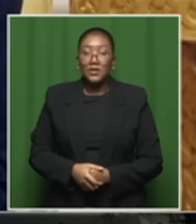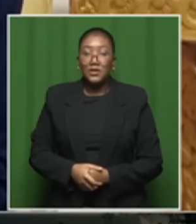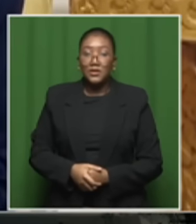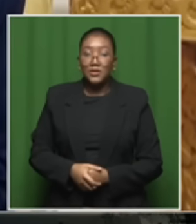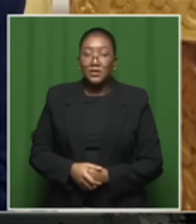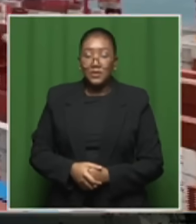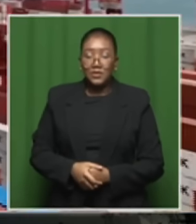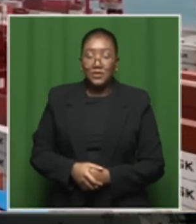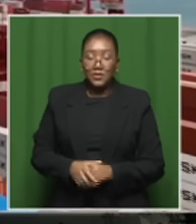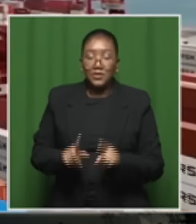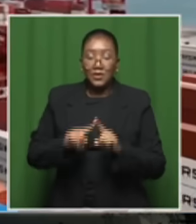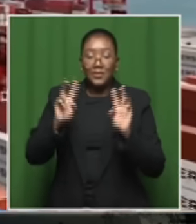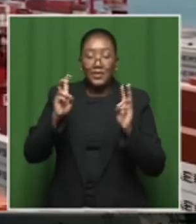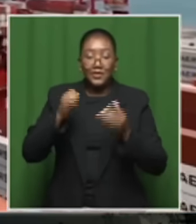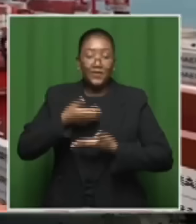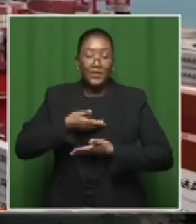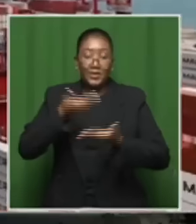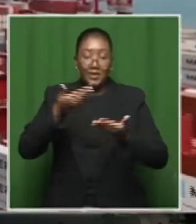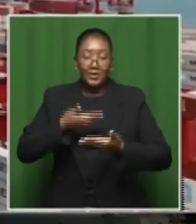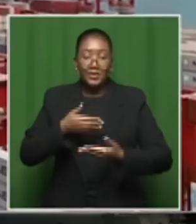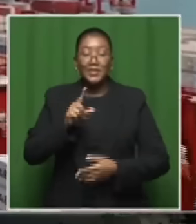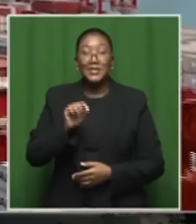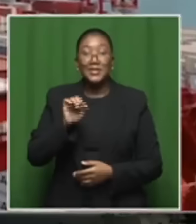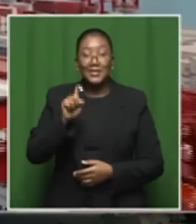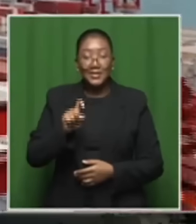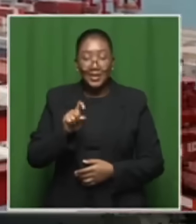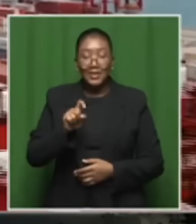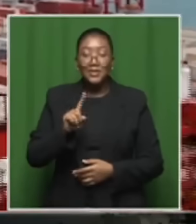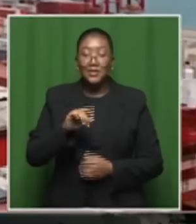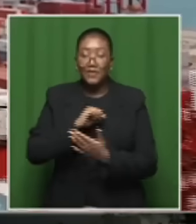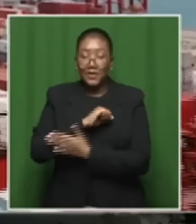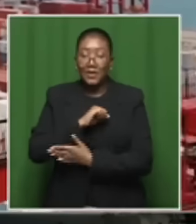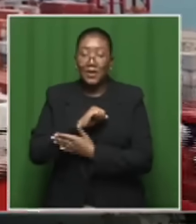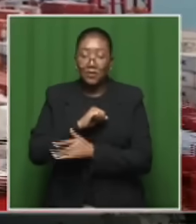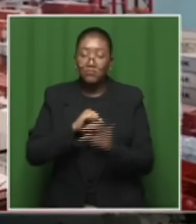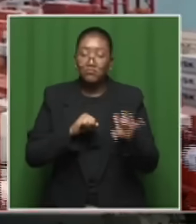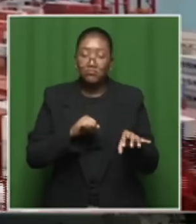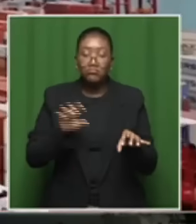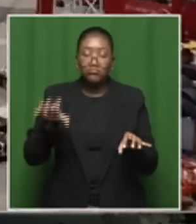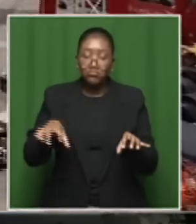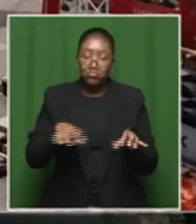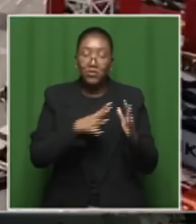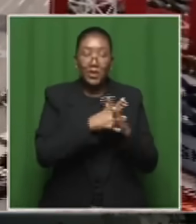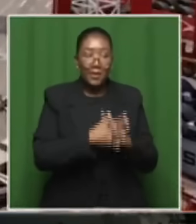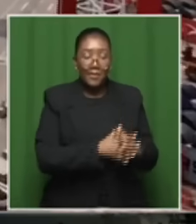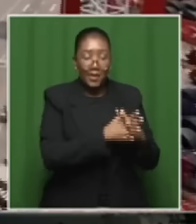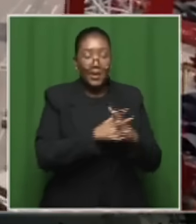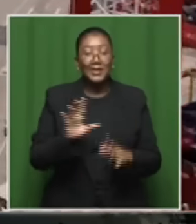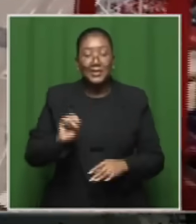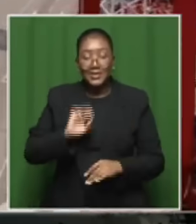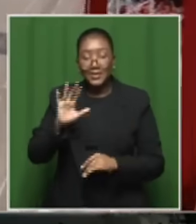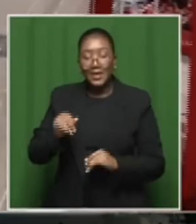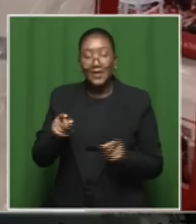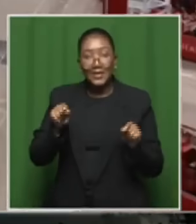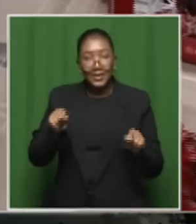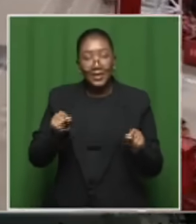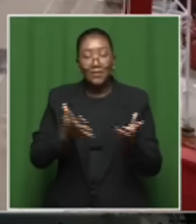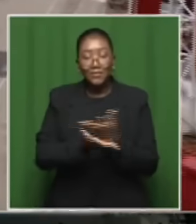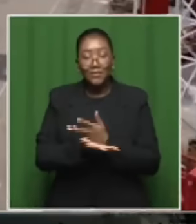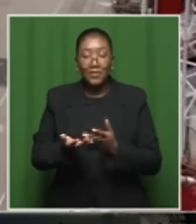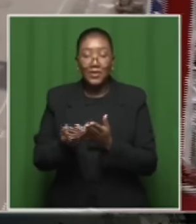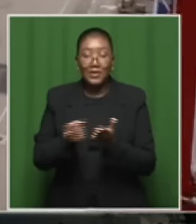terrorism, mainly, which the two countries are discussing right now. And therefore, the issue